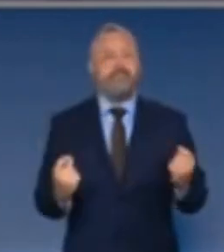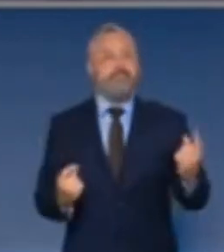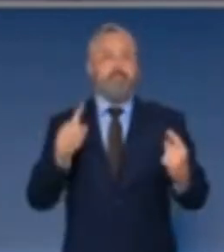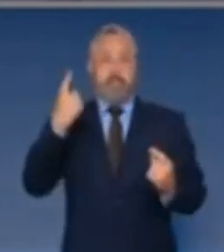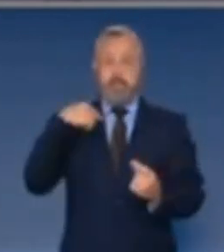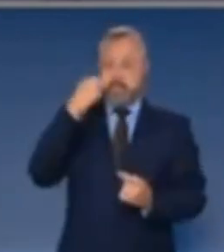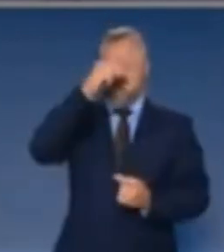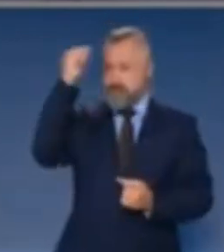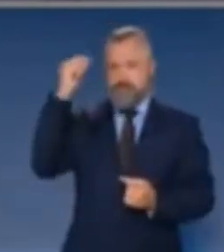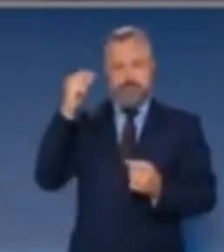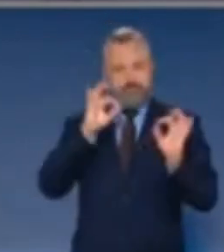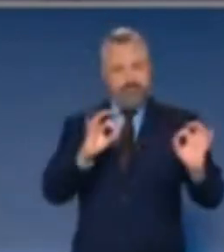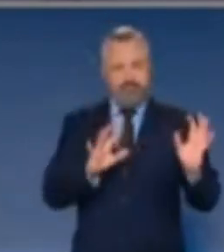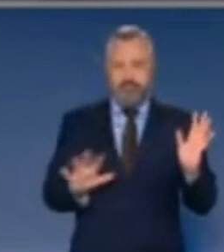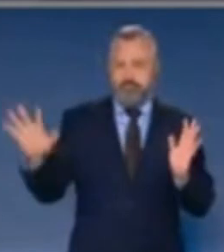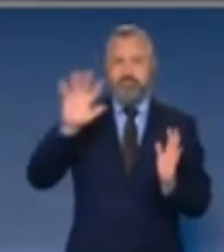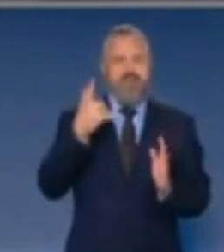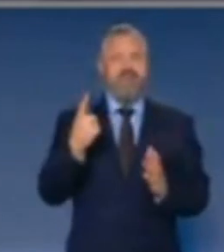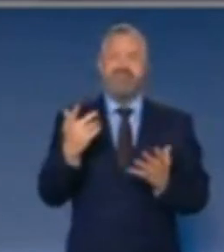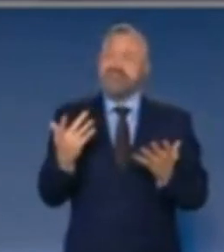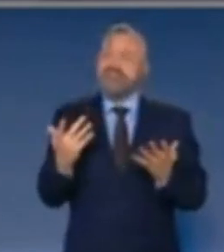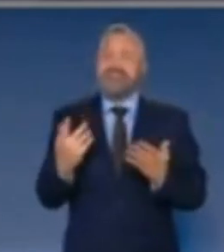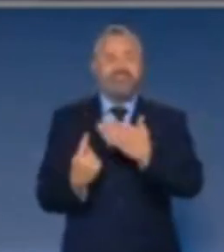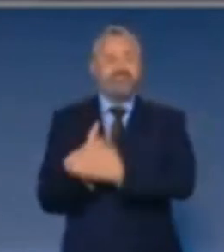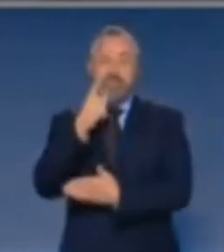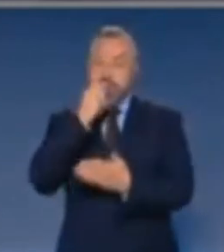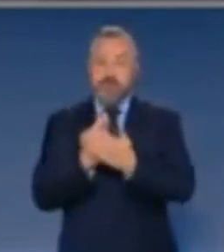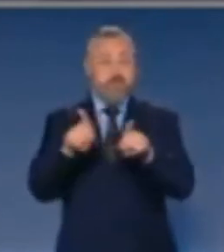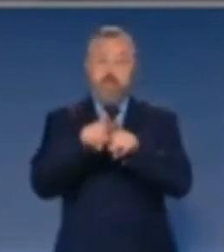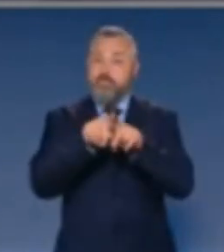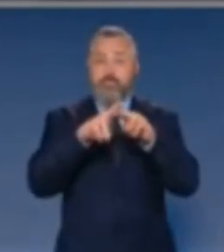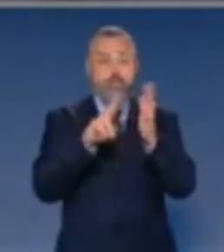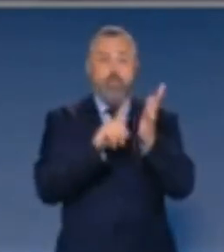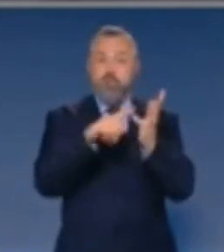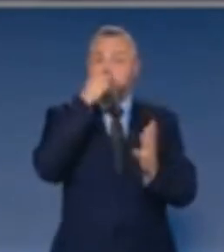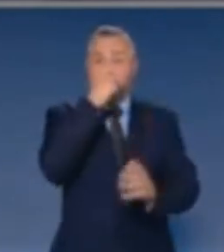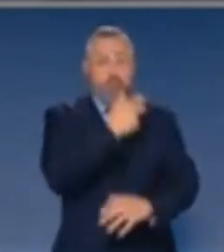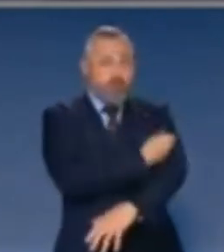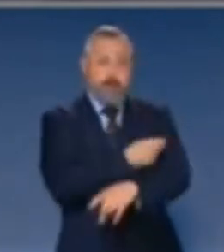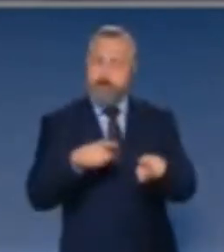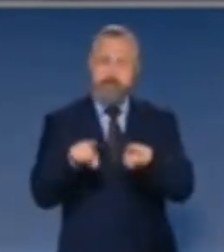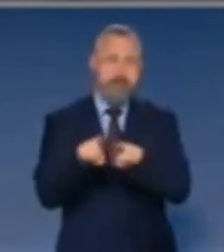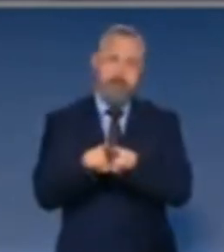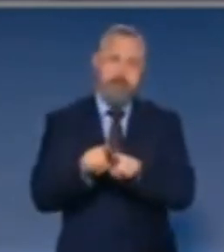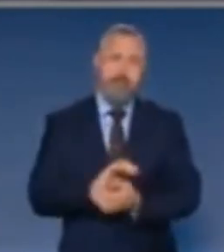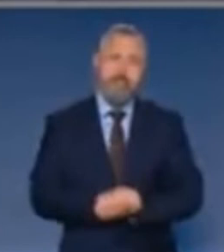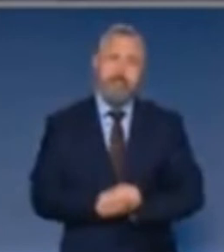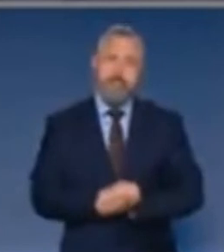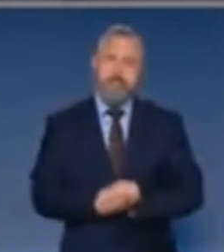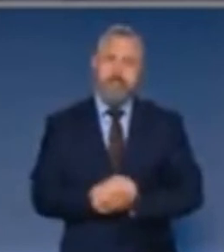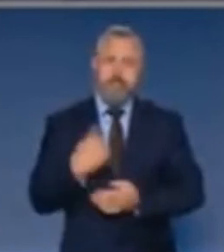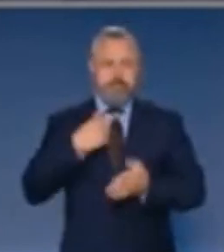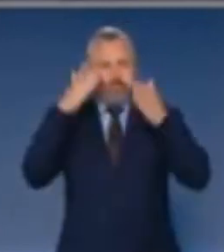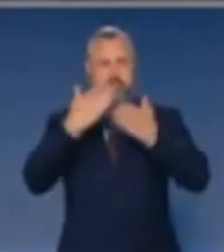this, which may happen with flu, which in this circumstance has a national focus. Yes. Minister, are you aware that there